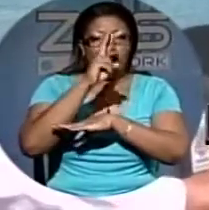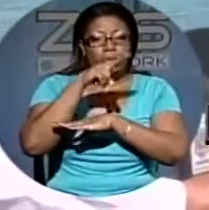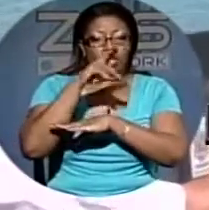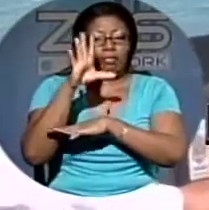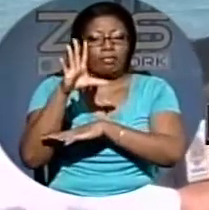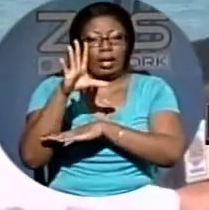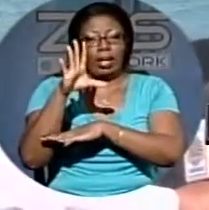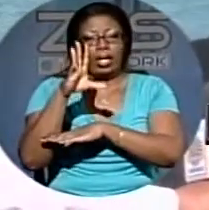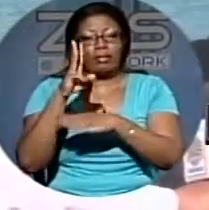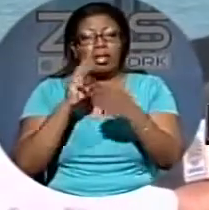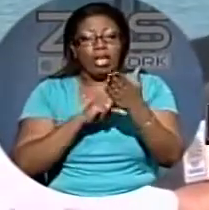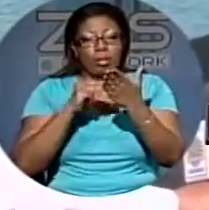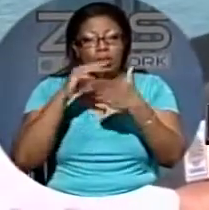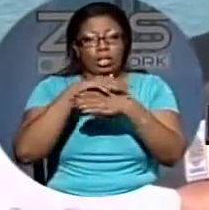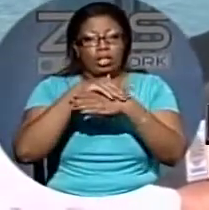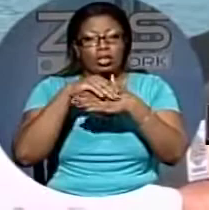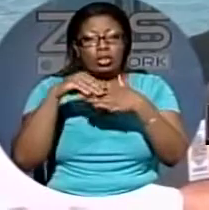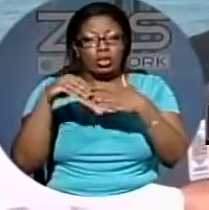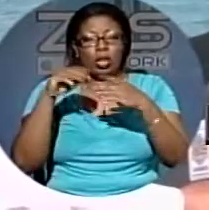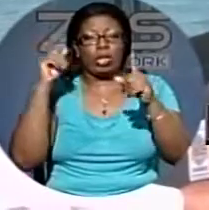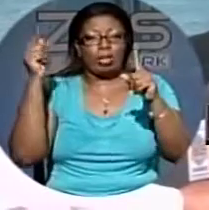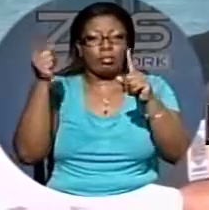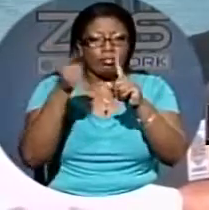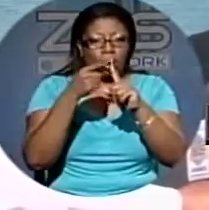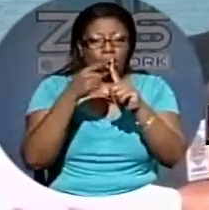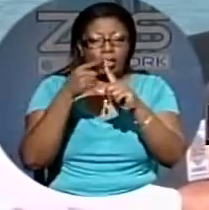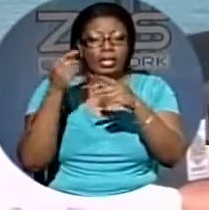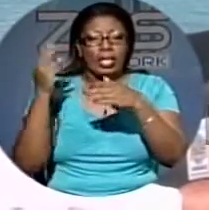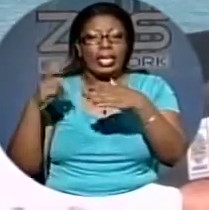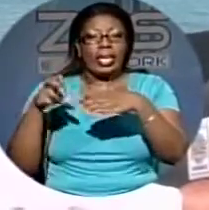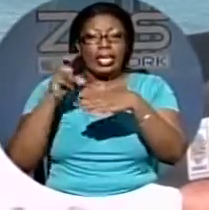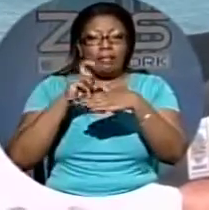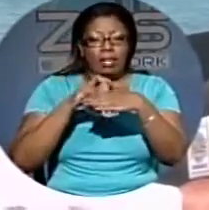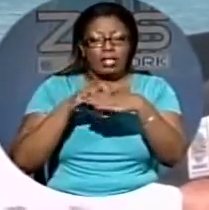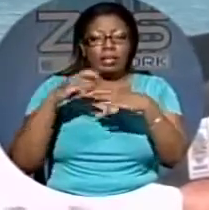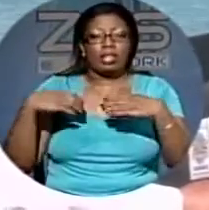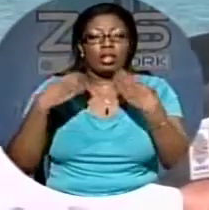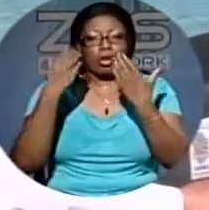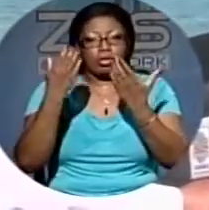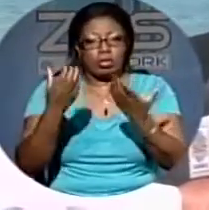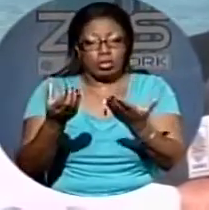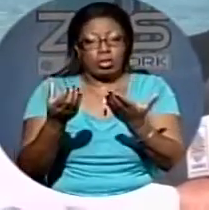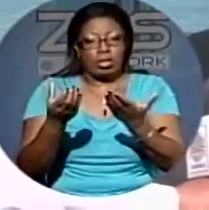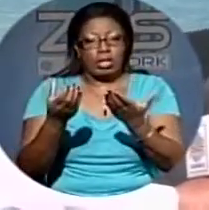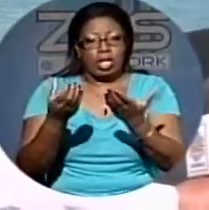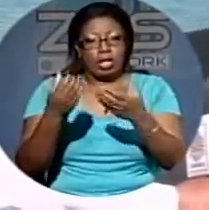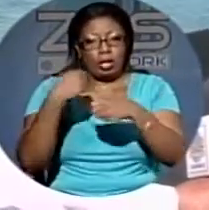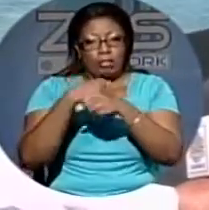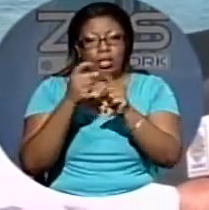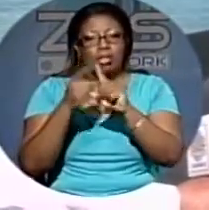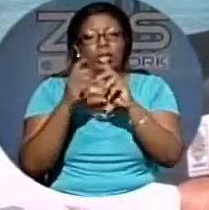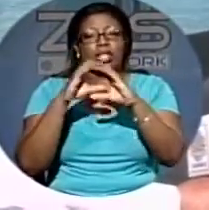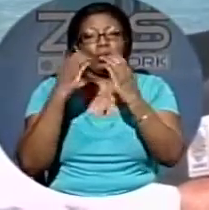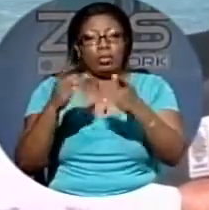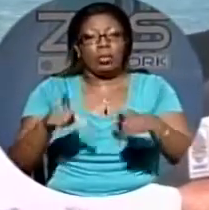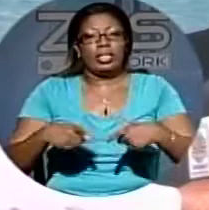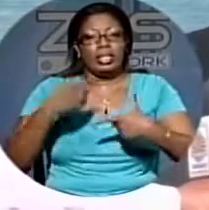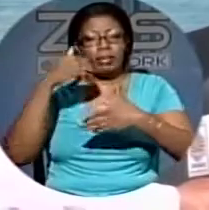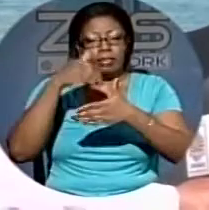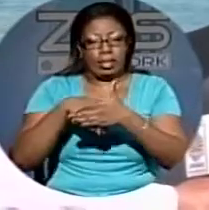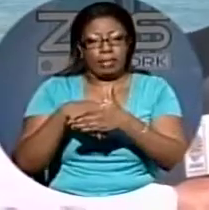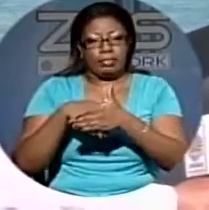million mark in investment and contribution we have made to the community that we live in. And we are